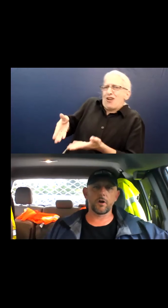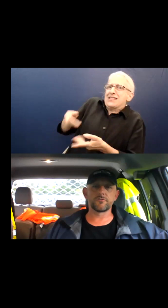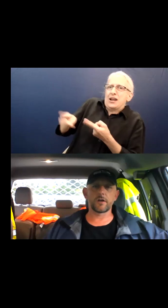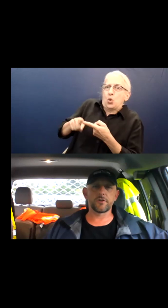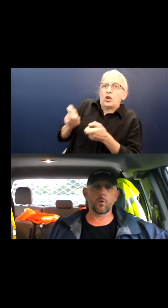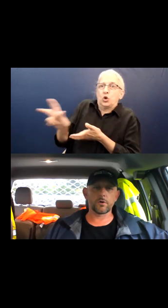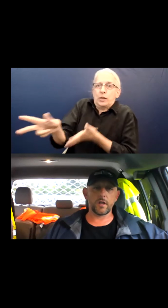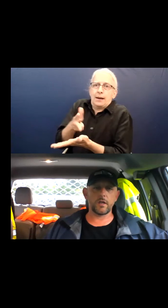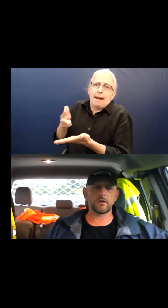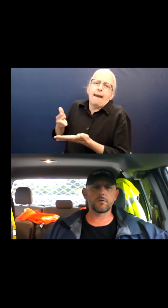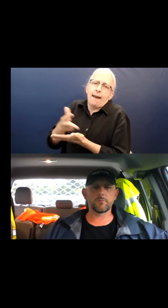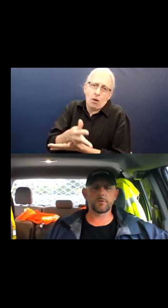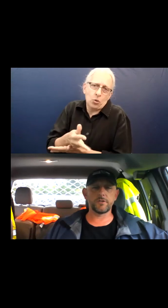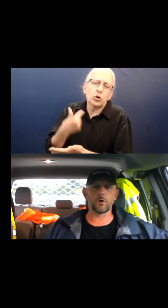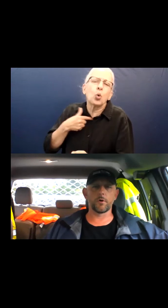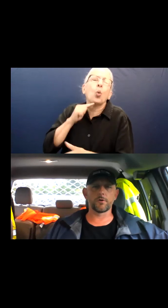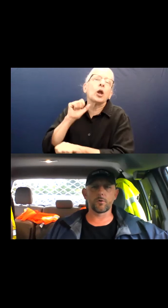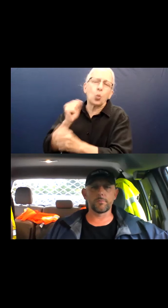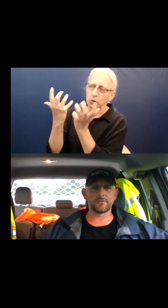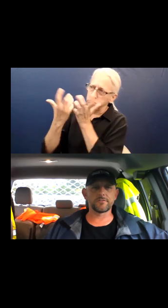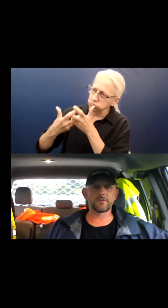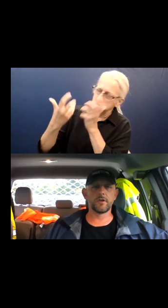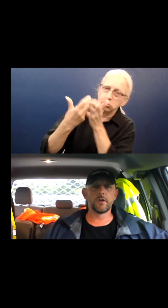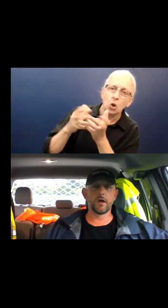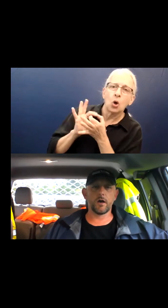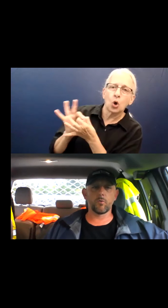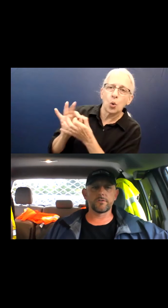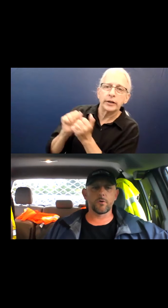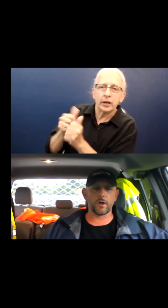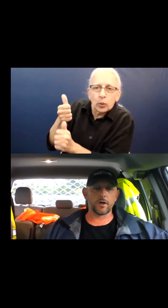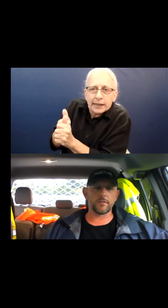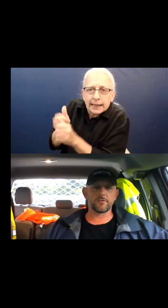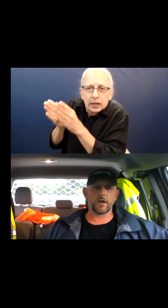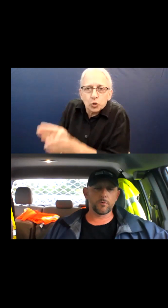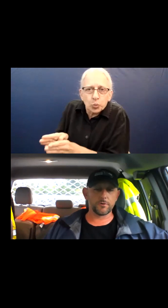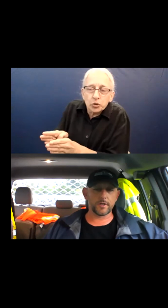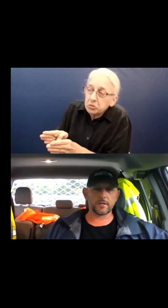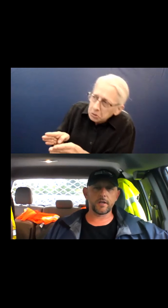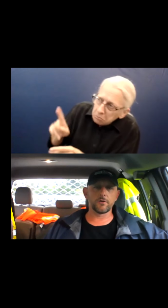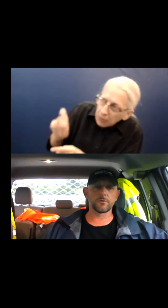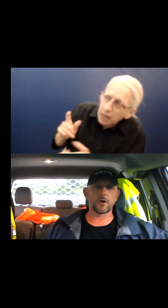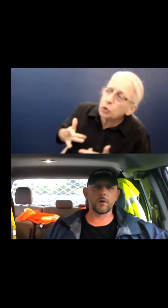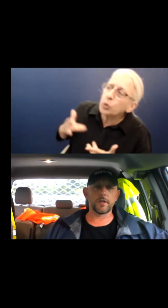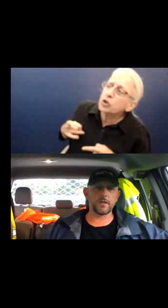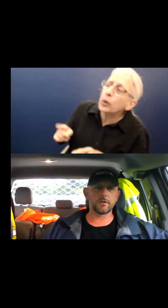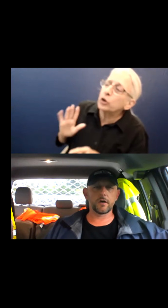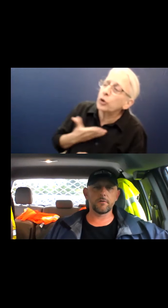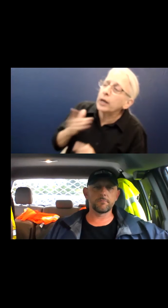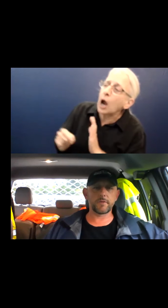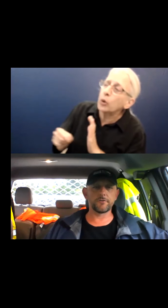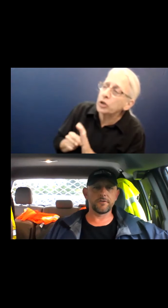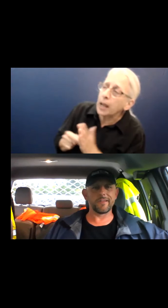work with the contractor to coordinate with each homeowner or business what is going on at the time we're doing it, and also